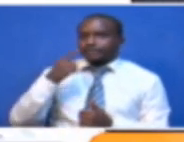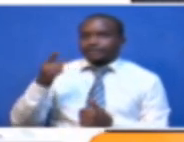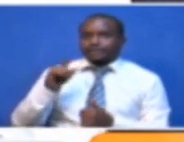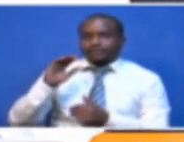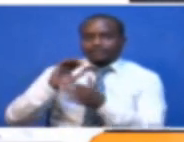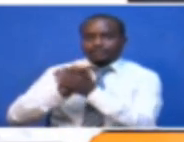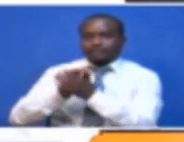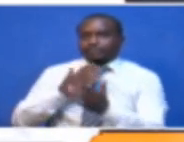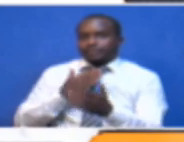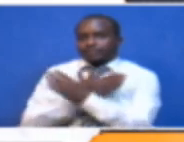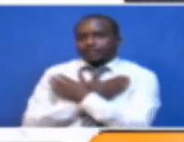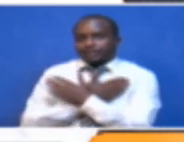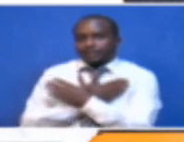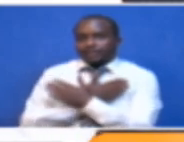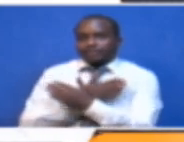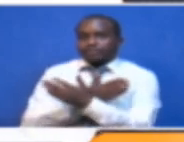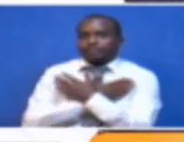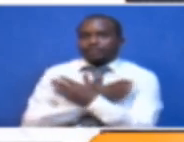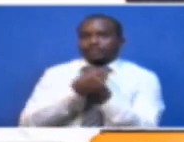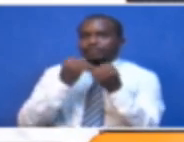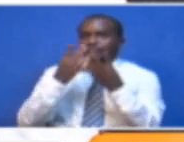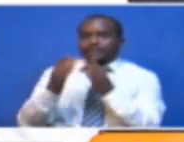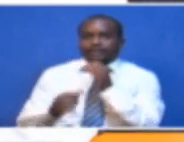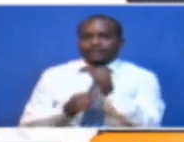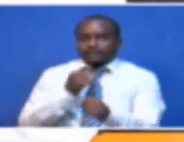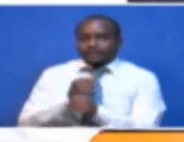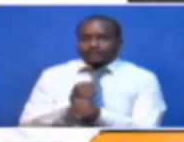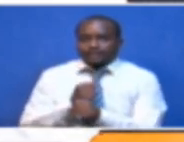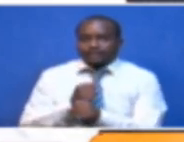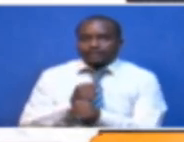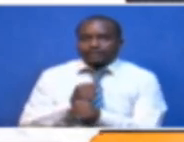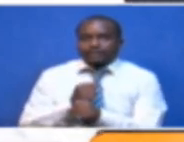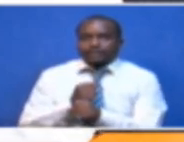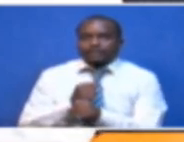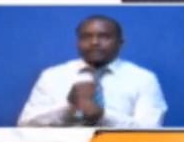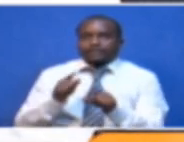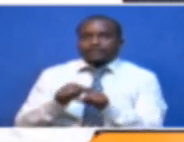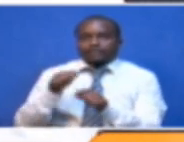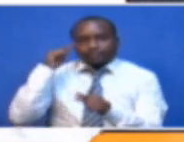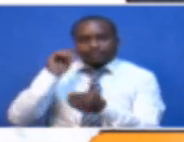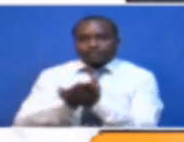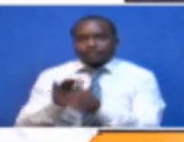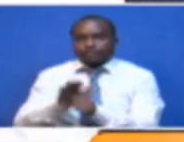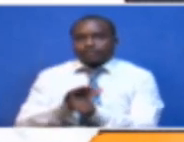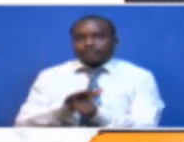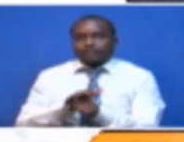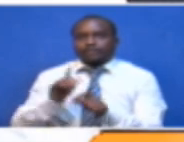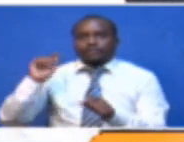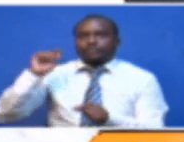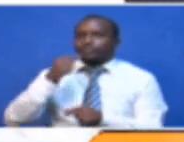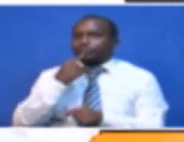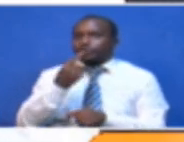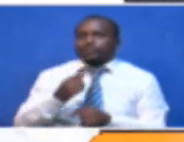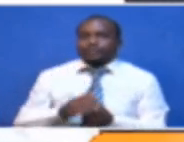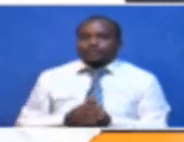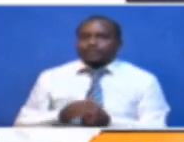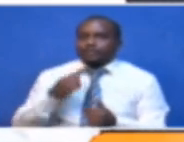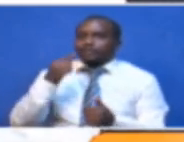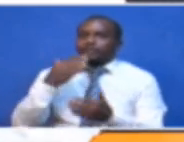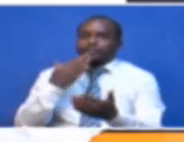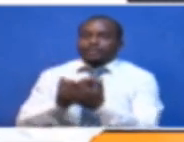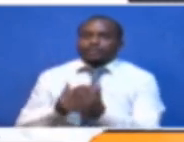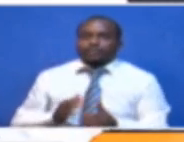Lee Njiru. He has been my friend for decades. Yes. He has also been faithful and loyal to Mzee Moi. Tell him thank you,